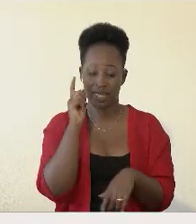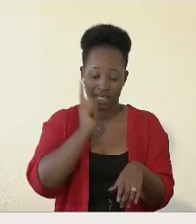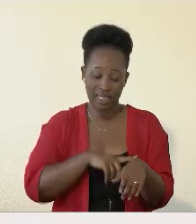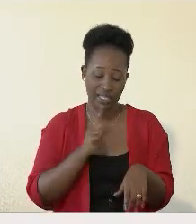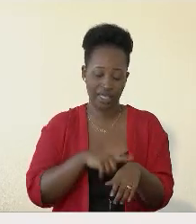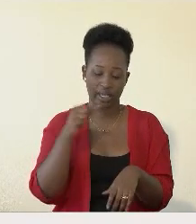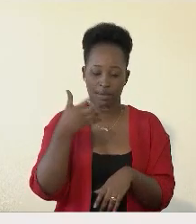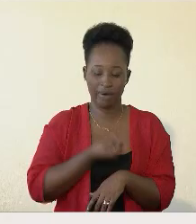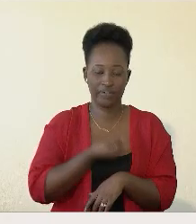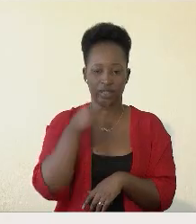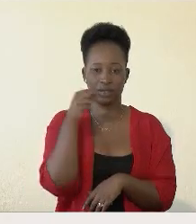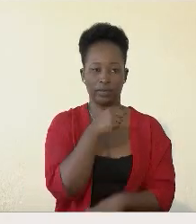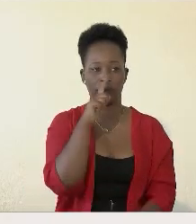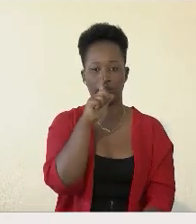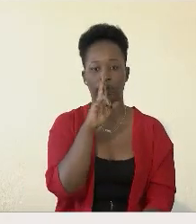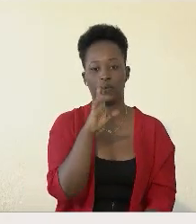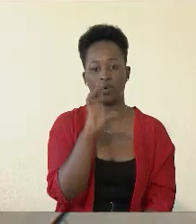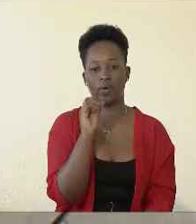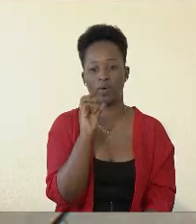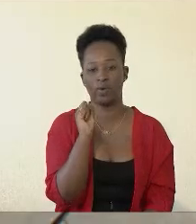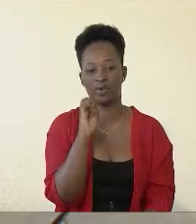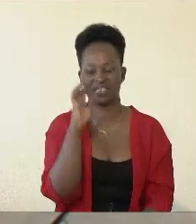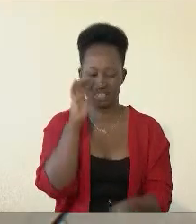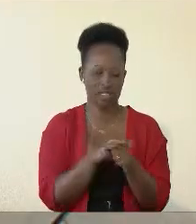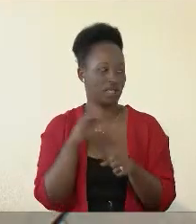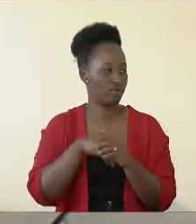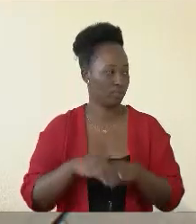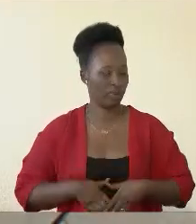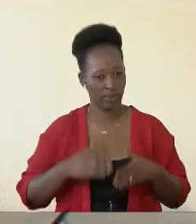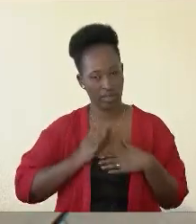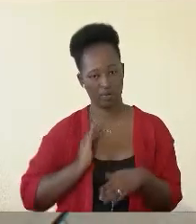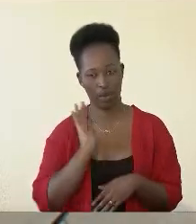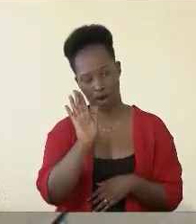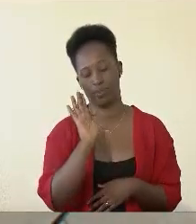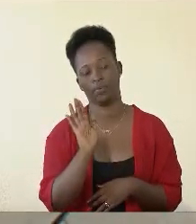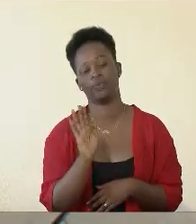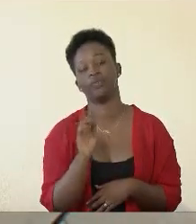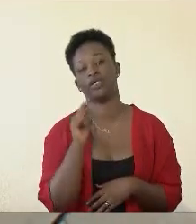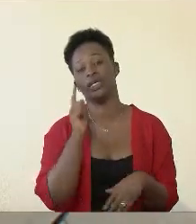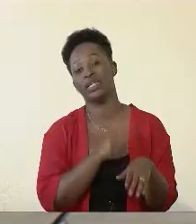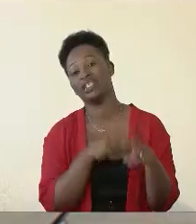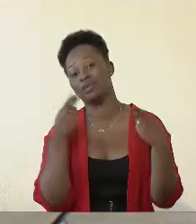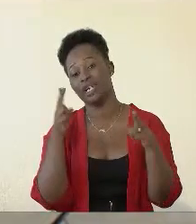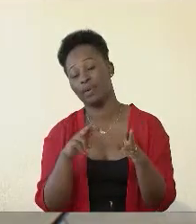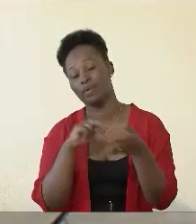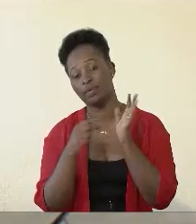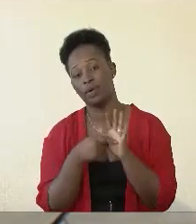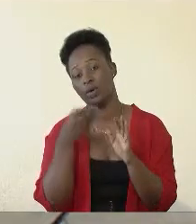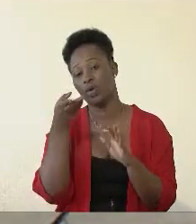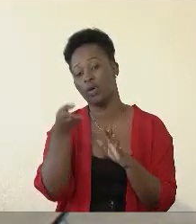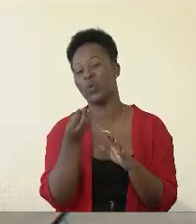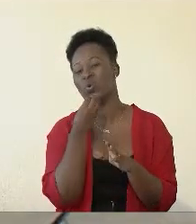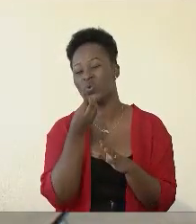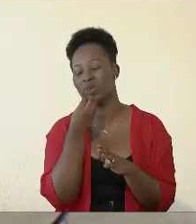causes that? What causes the glucose level to be very high in the blood, all right? It means that you are eating food which contains